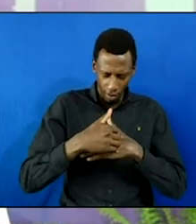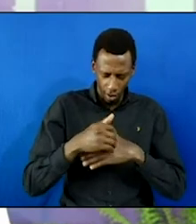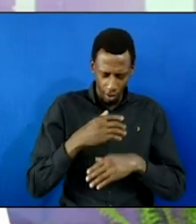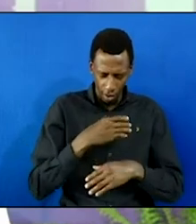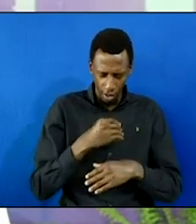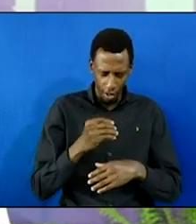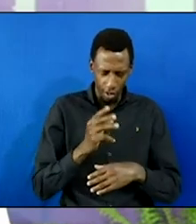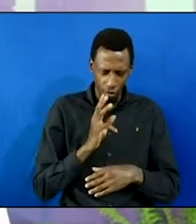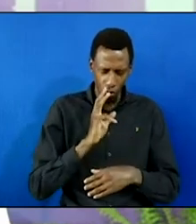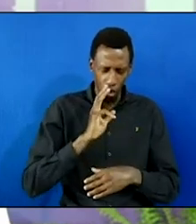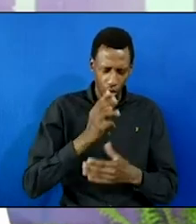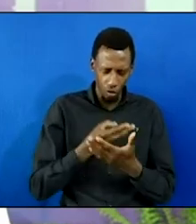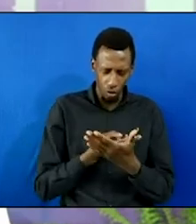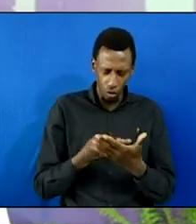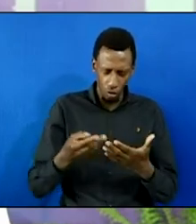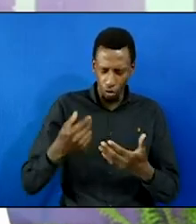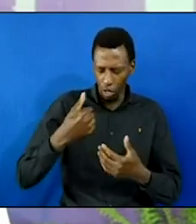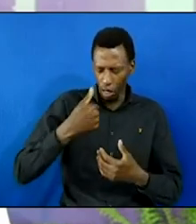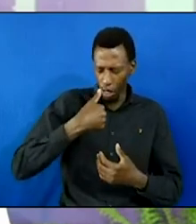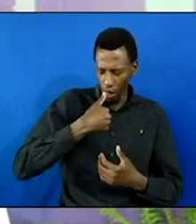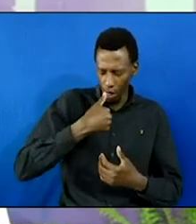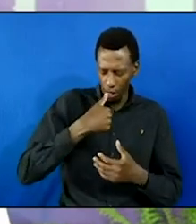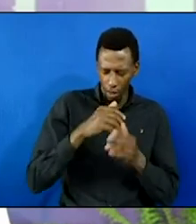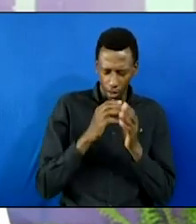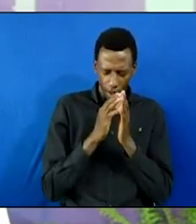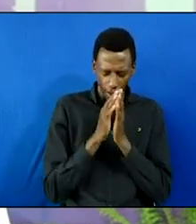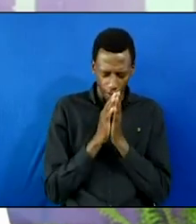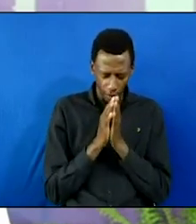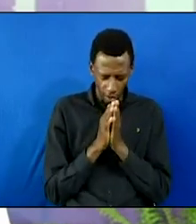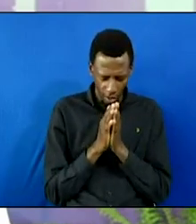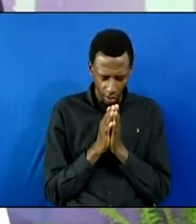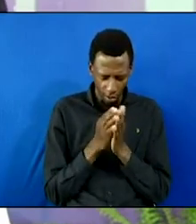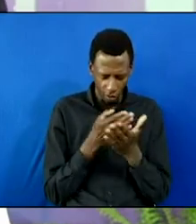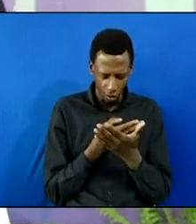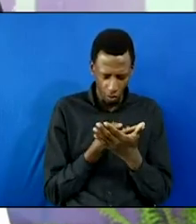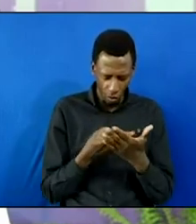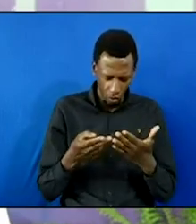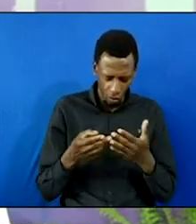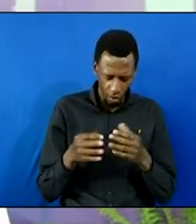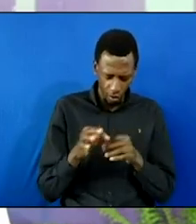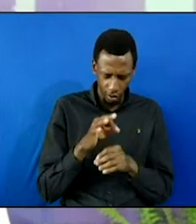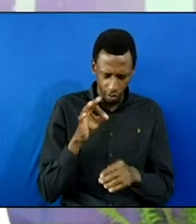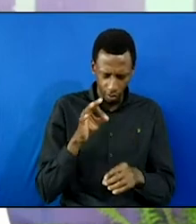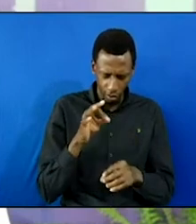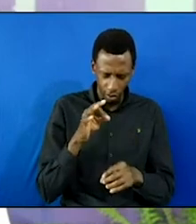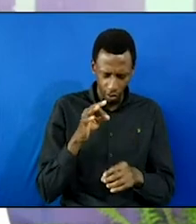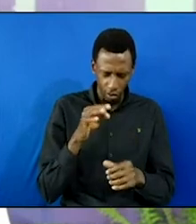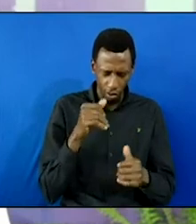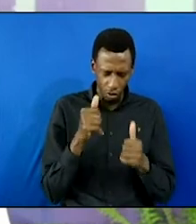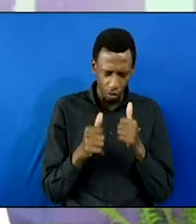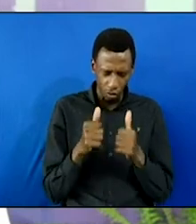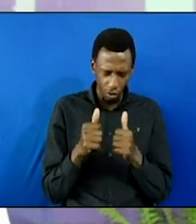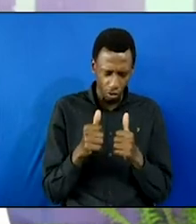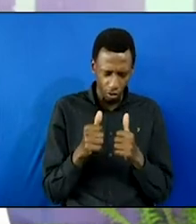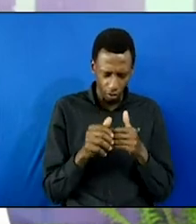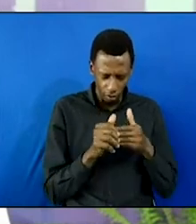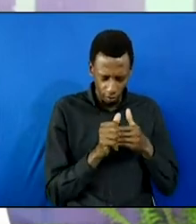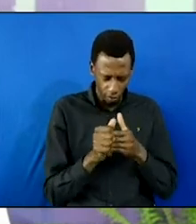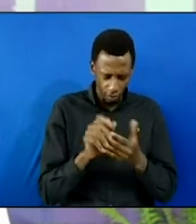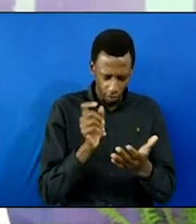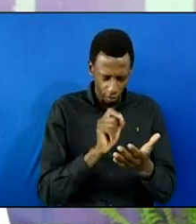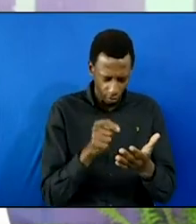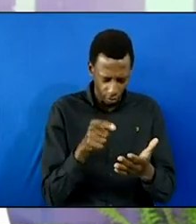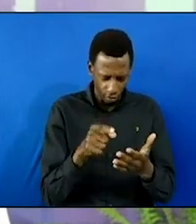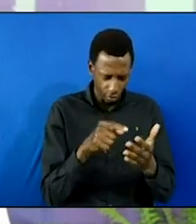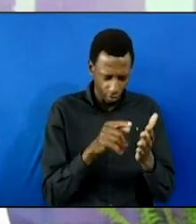Holy Communion. We pray that the Holy Spirit, who guided in the writing of this portion of the scripture, will bring us to